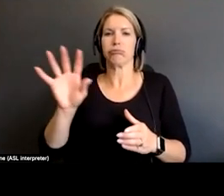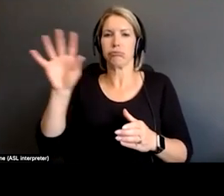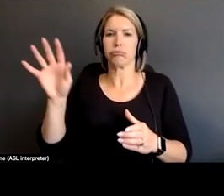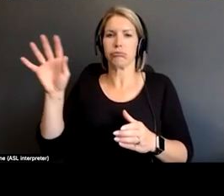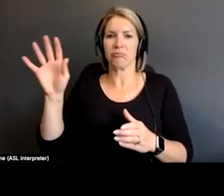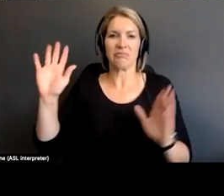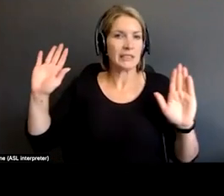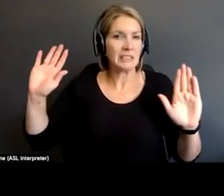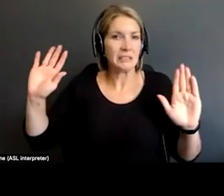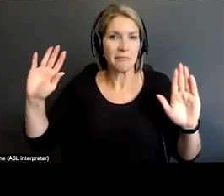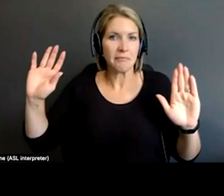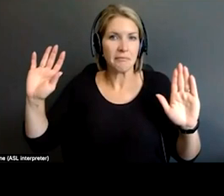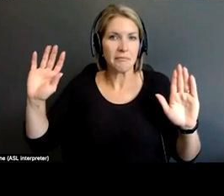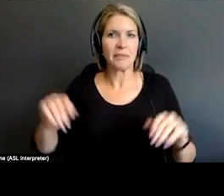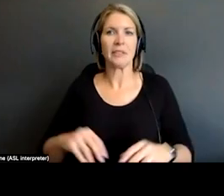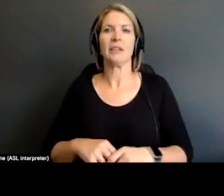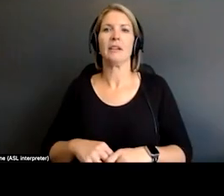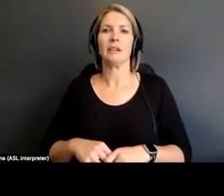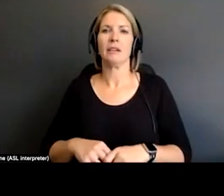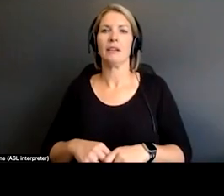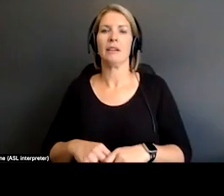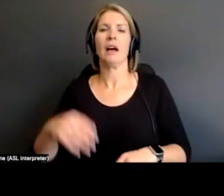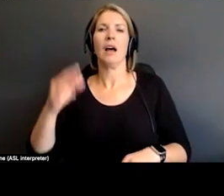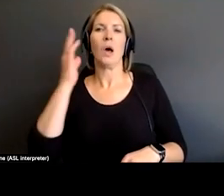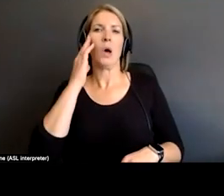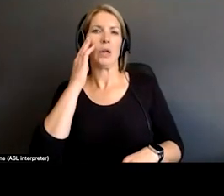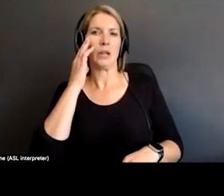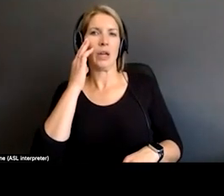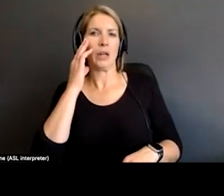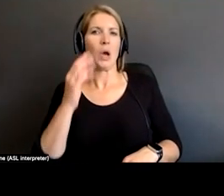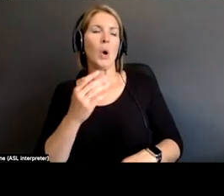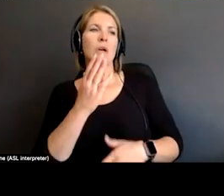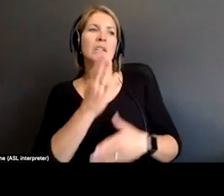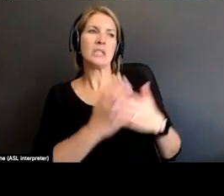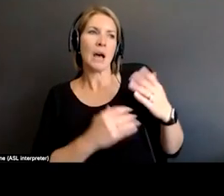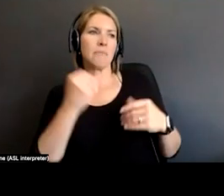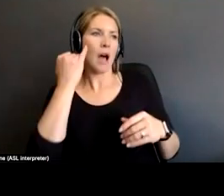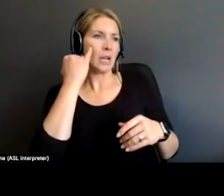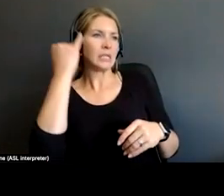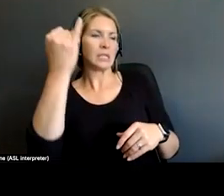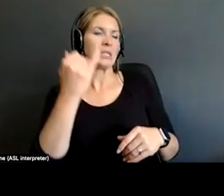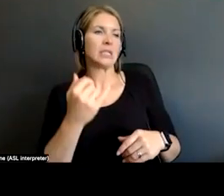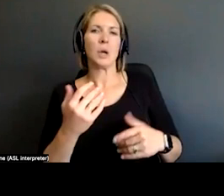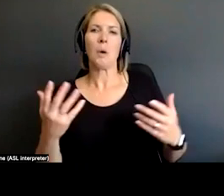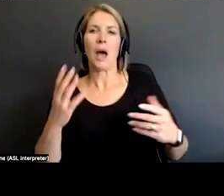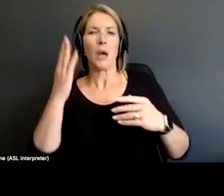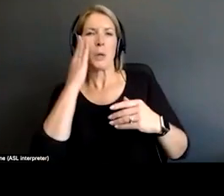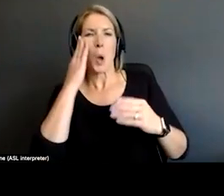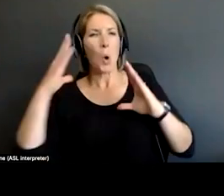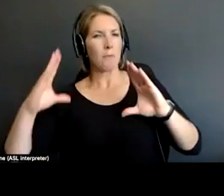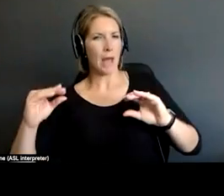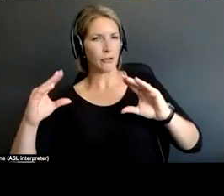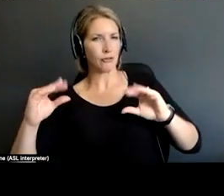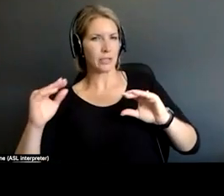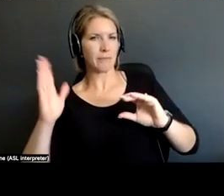bed mattresses and how they get rolled into boxes and sent to people. And he'd requested